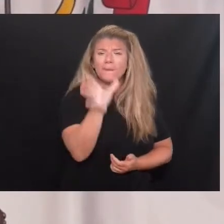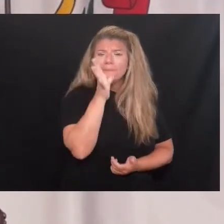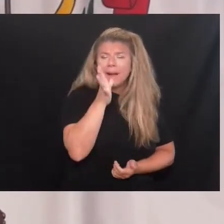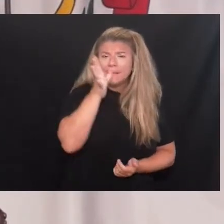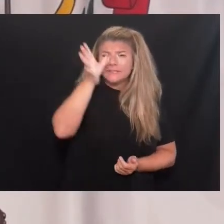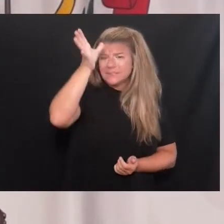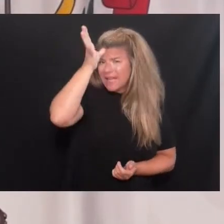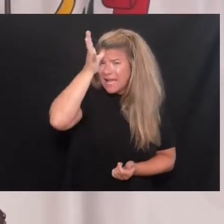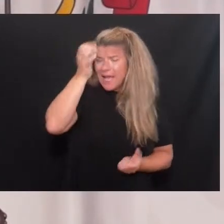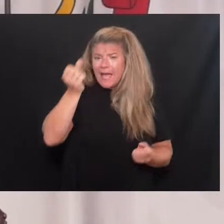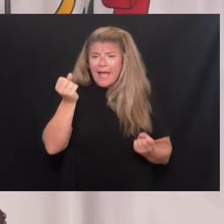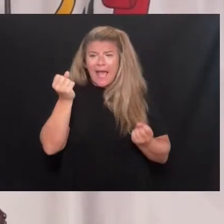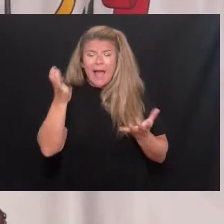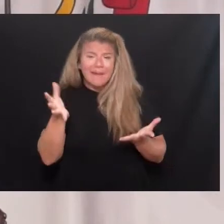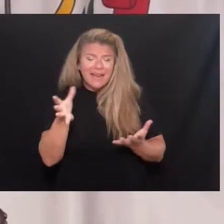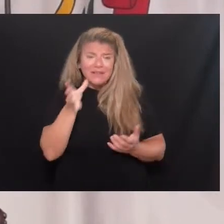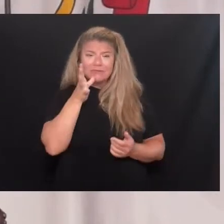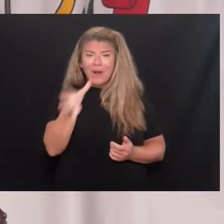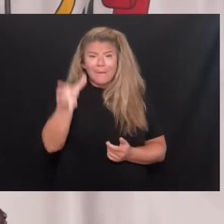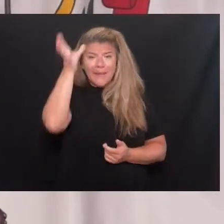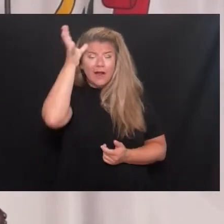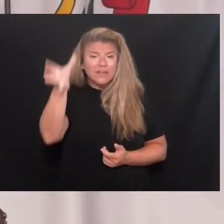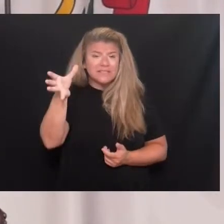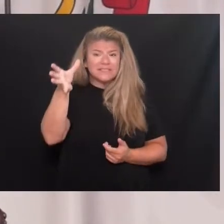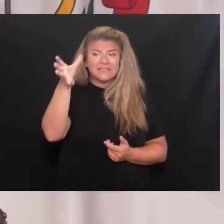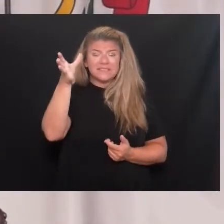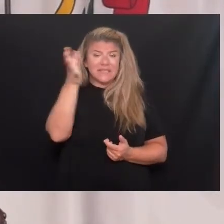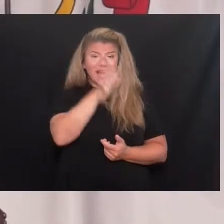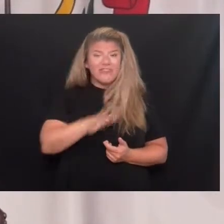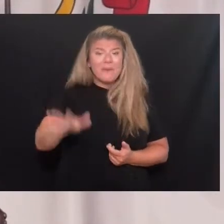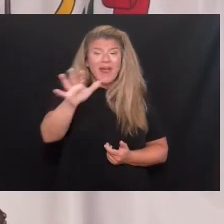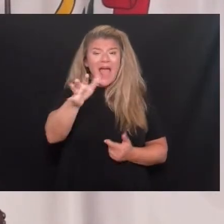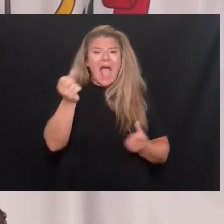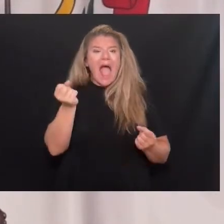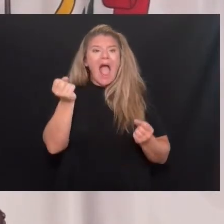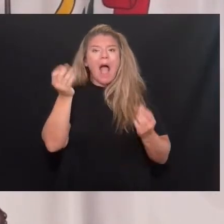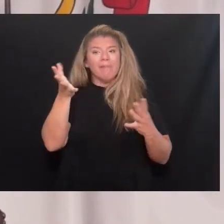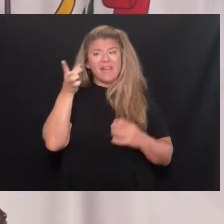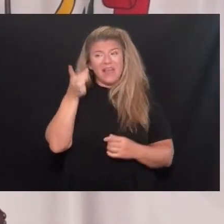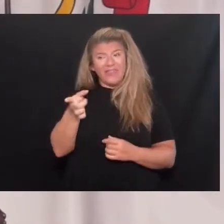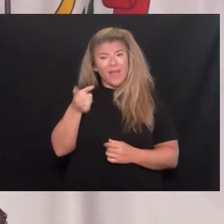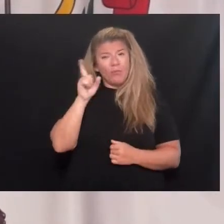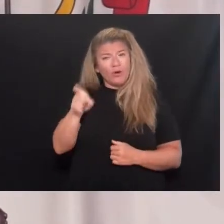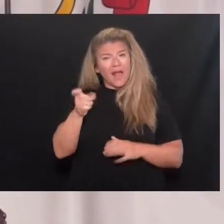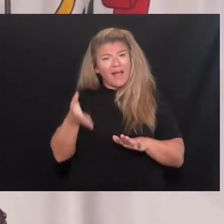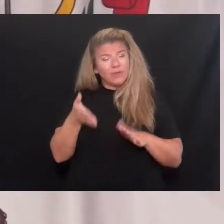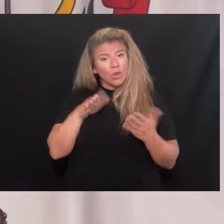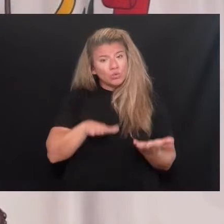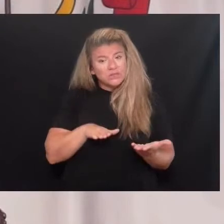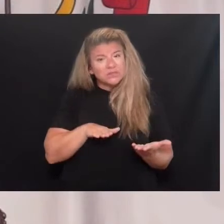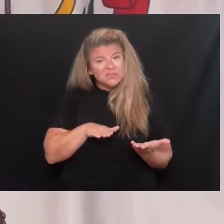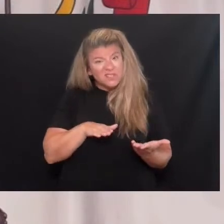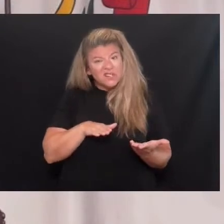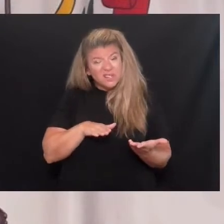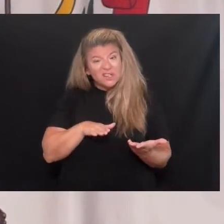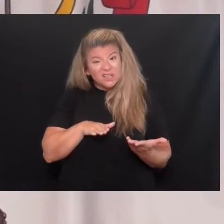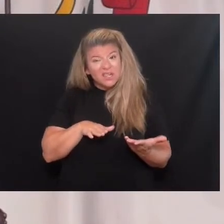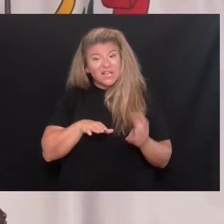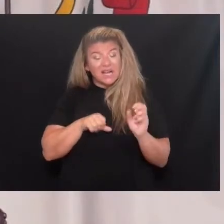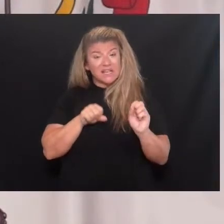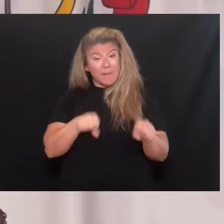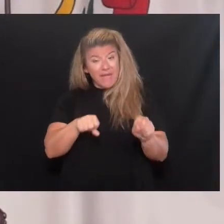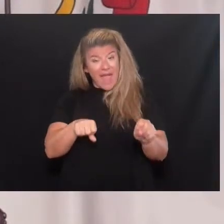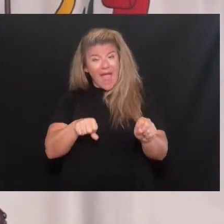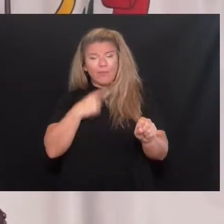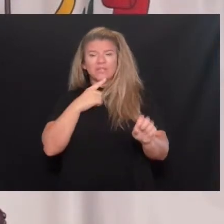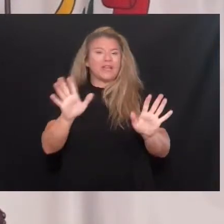how many of your grandparents and everything, how many of them are we going to have to lose in order to be able to